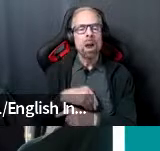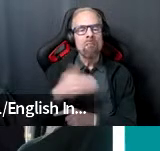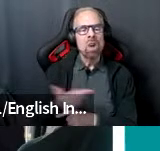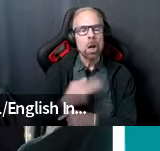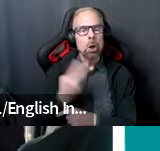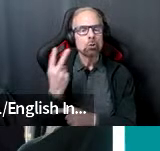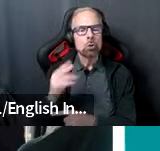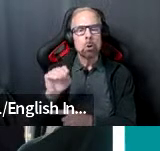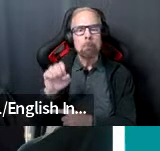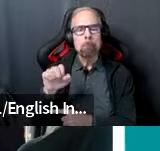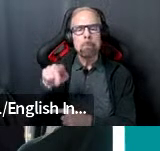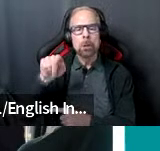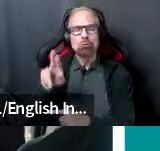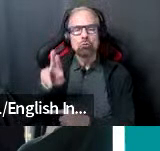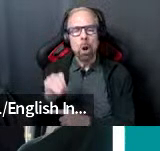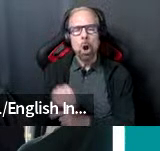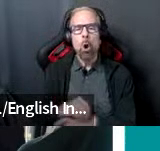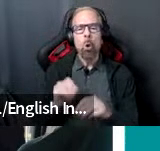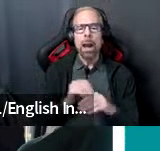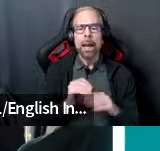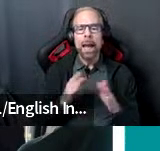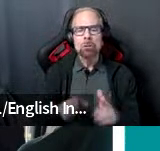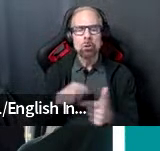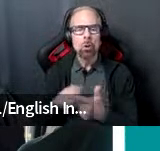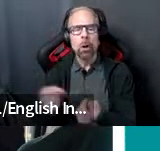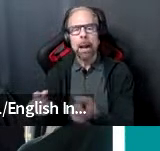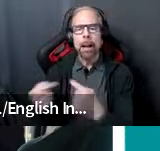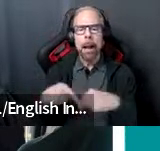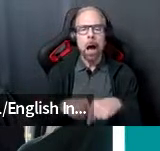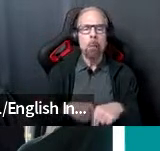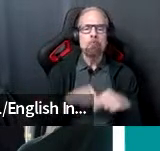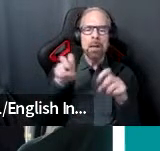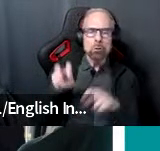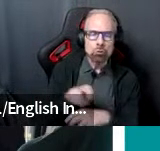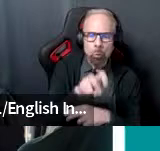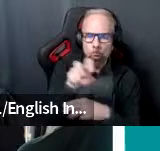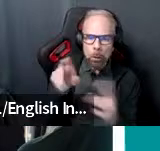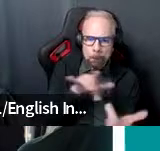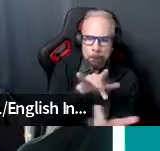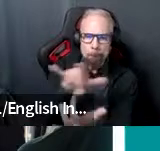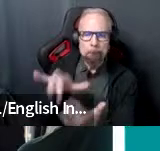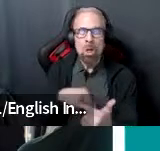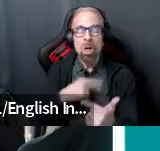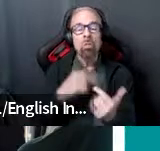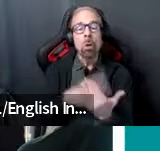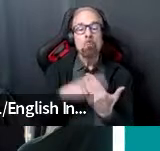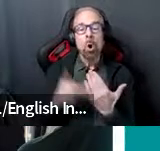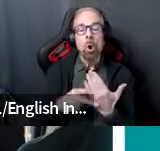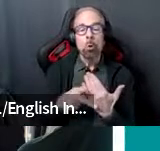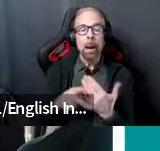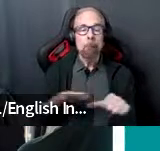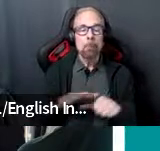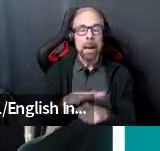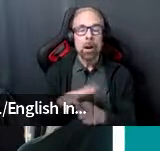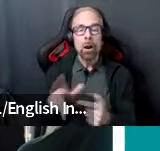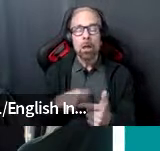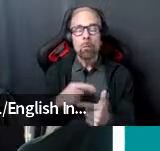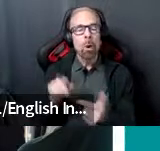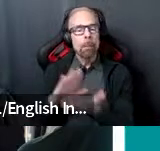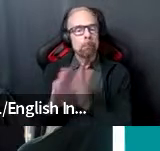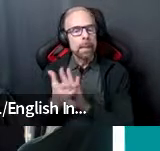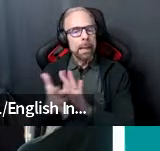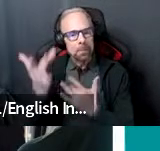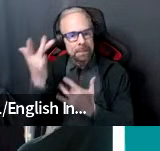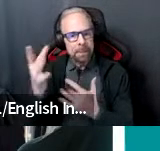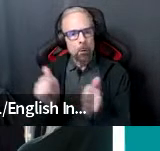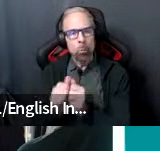Metro counselors to come and tour the program area. One became sick with COVID,